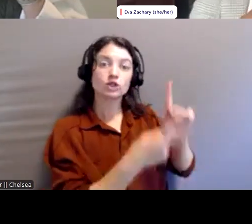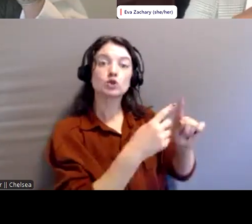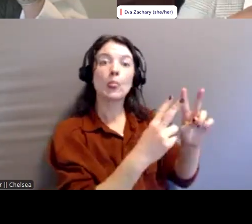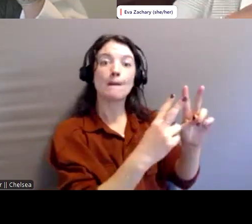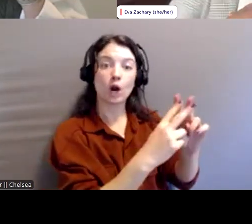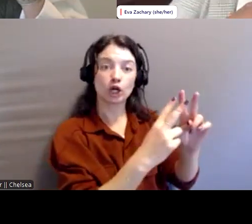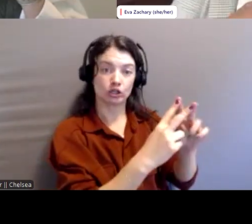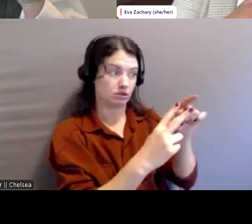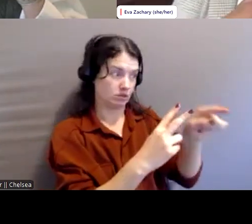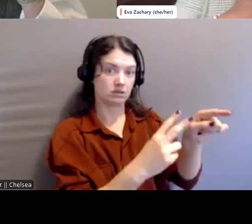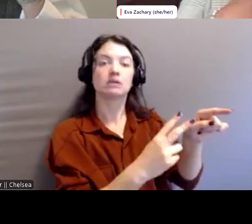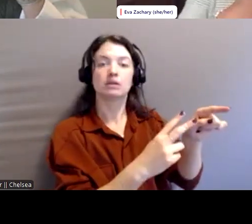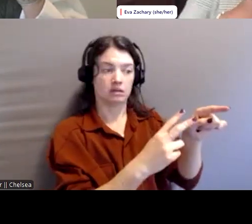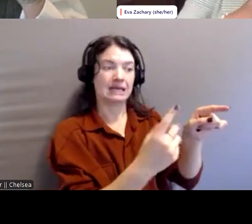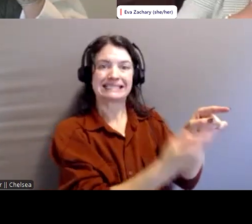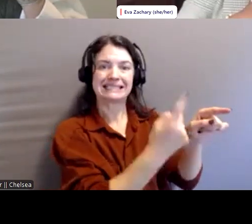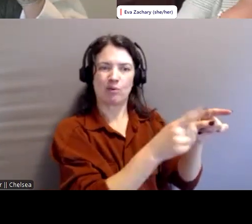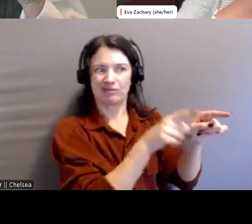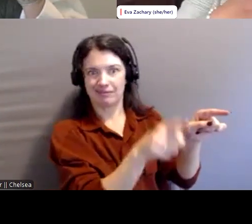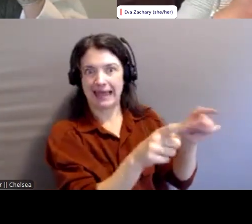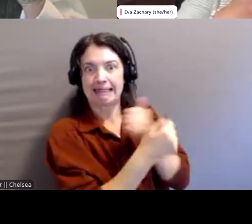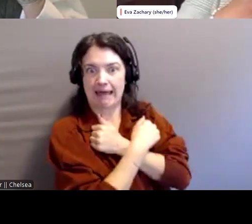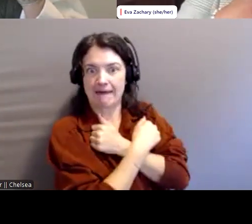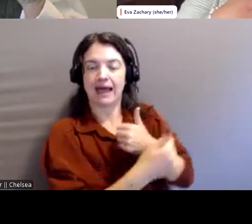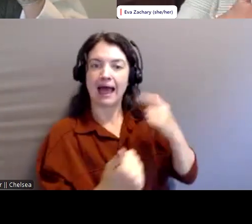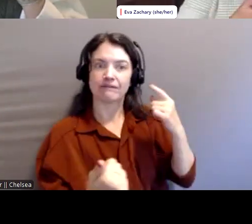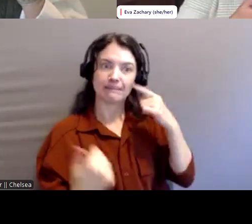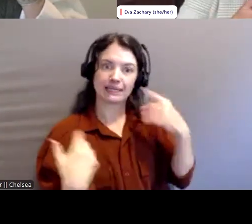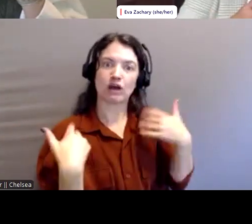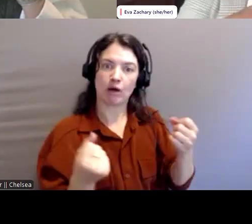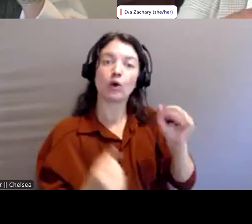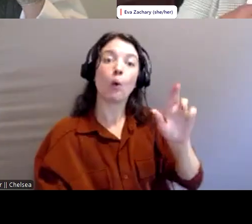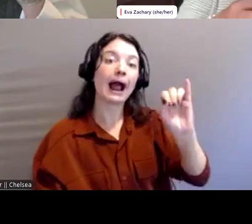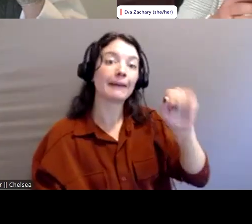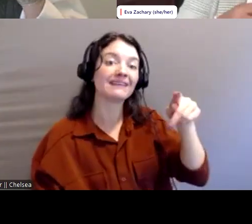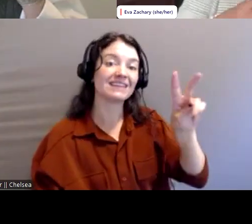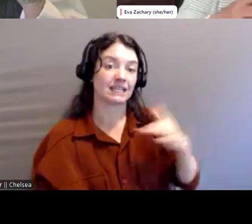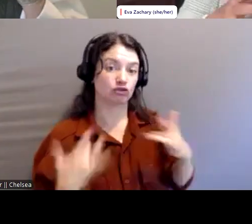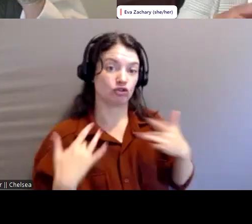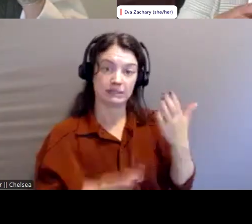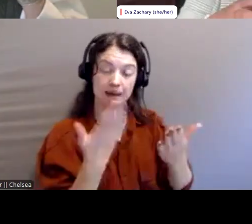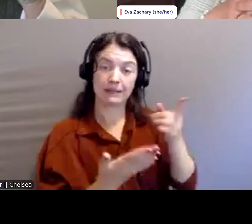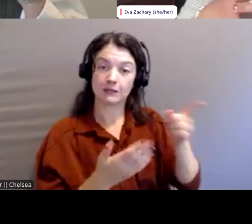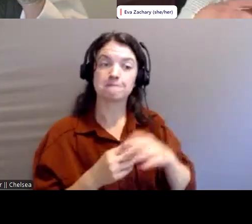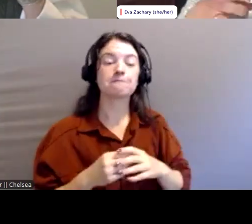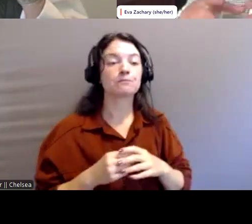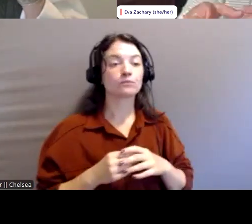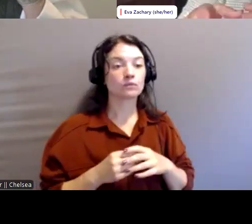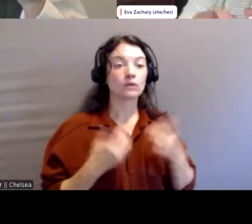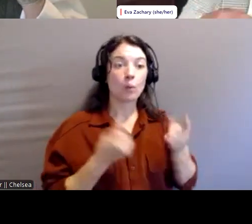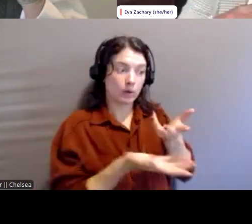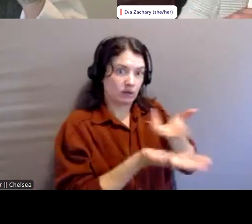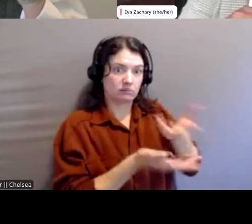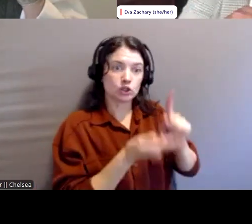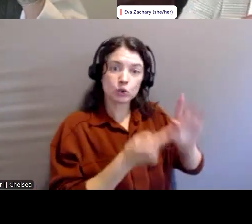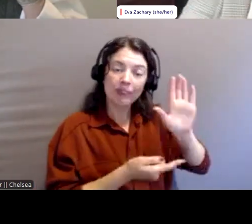concerns, and there may be IPV concerns as well. Speaking to the partner's community of